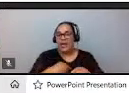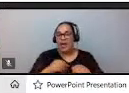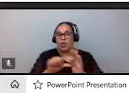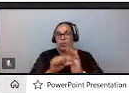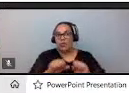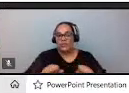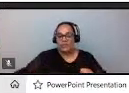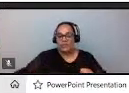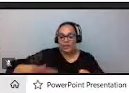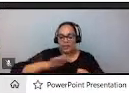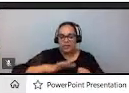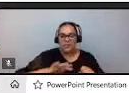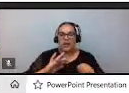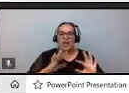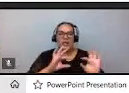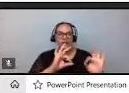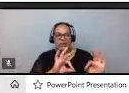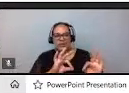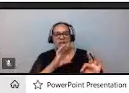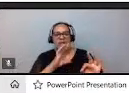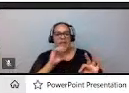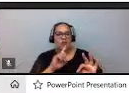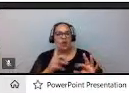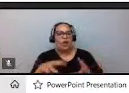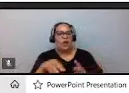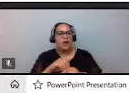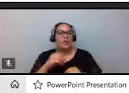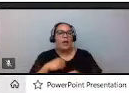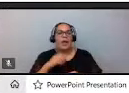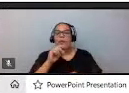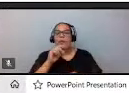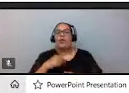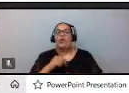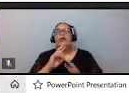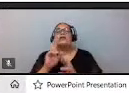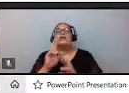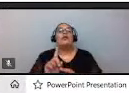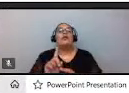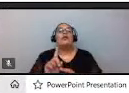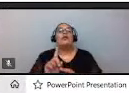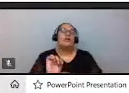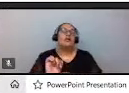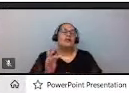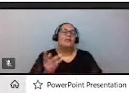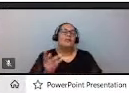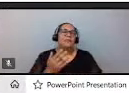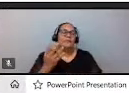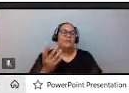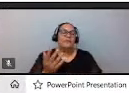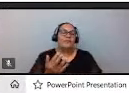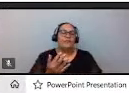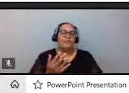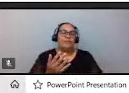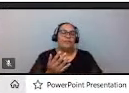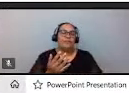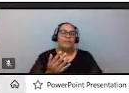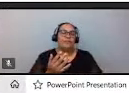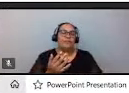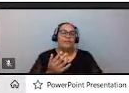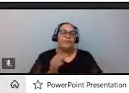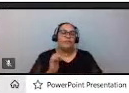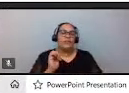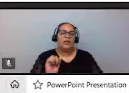space um how does that then mean in terms of our what we refer to as the um